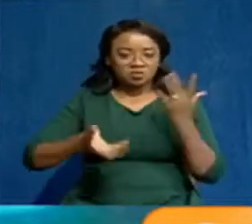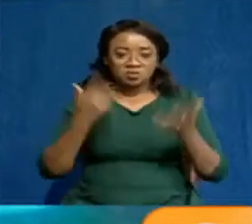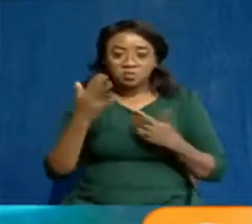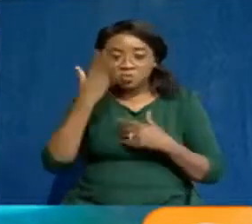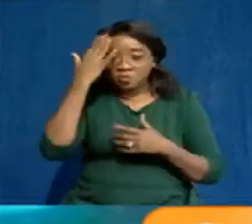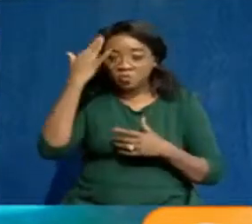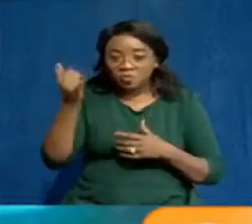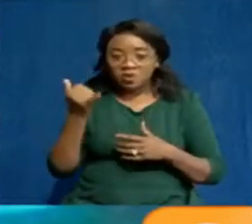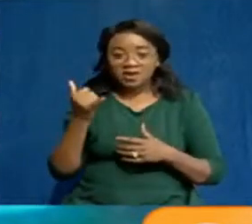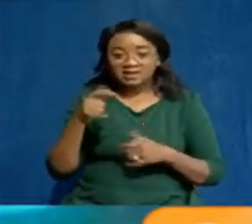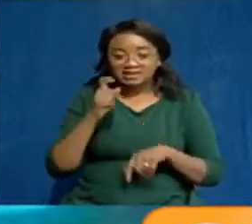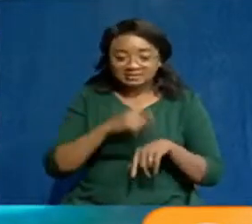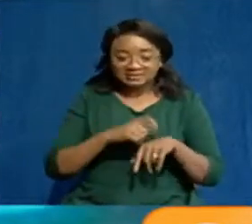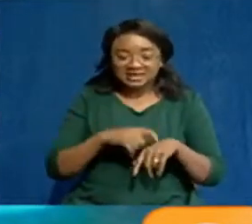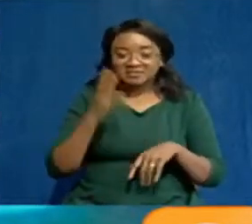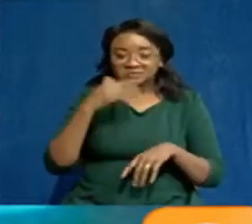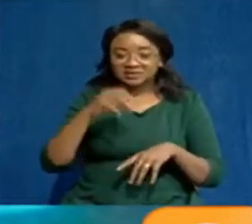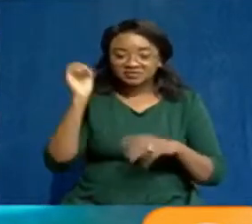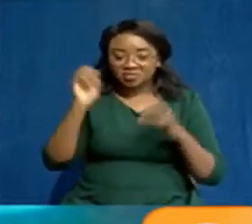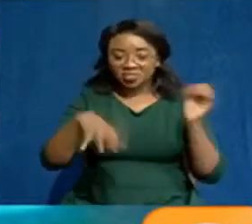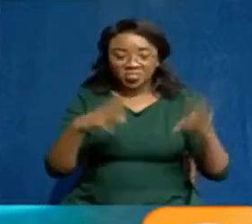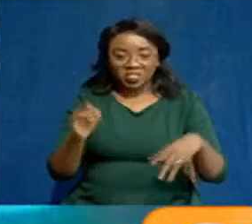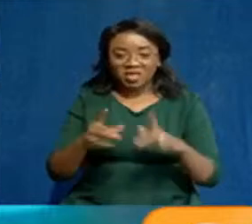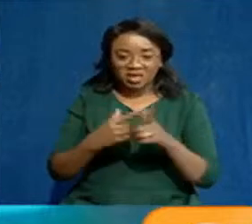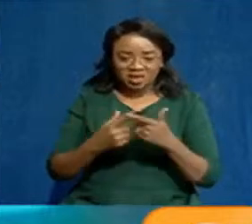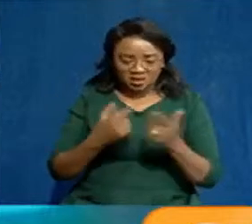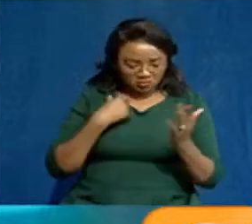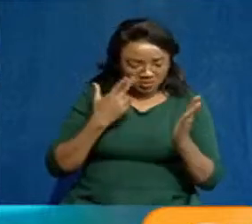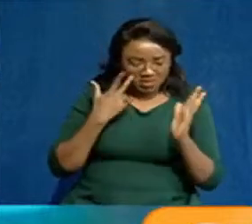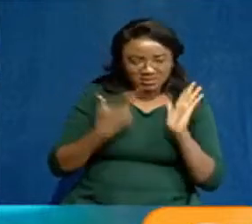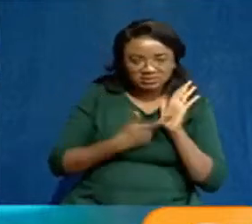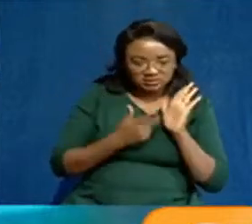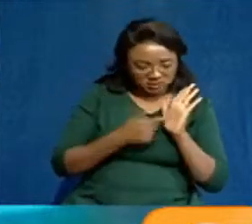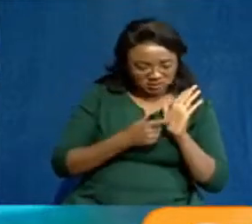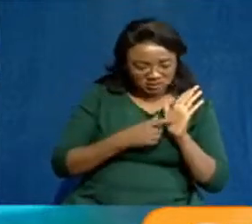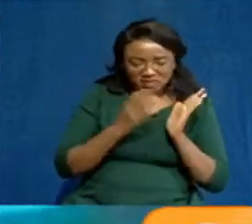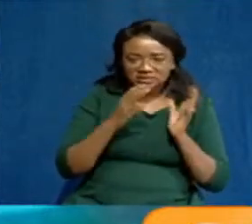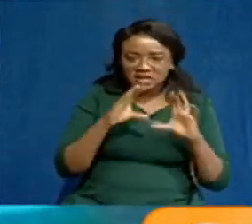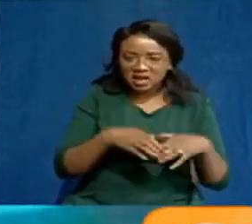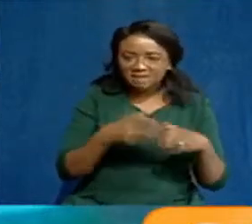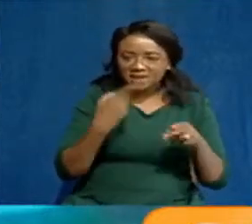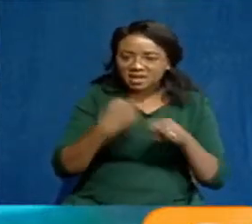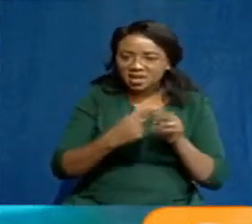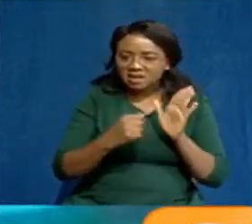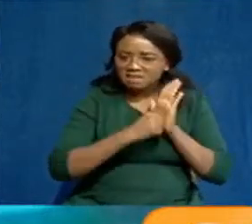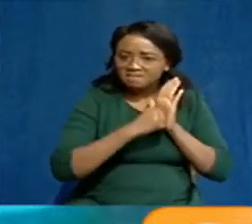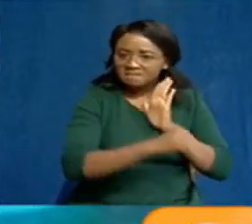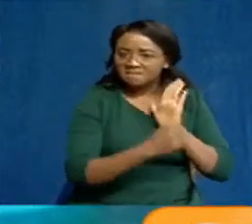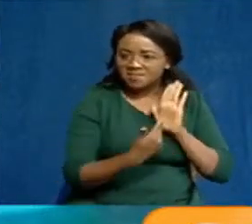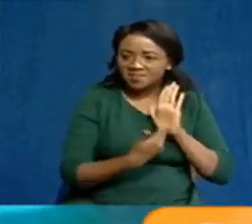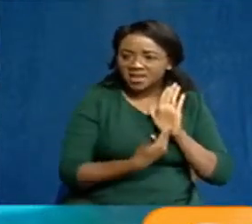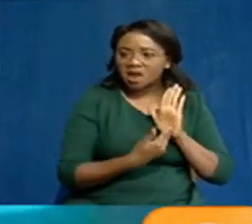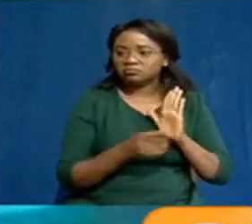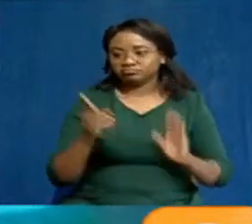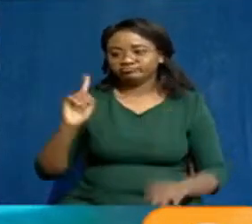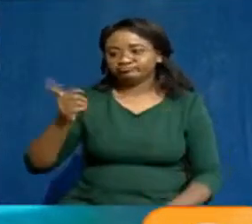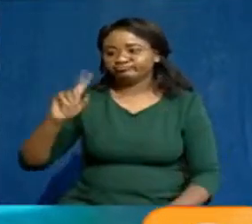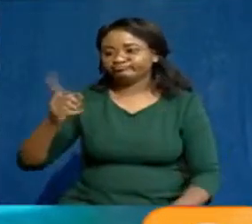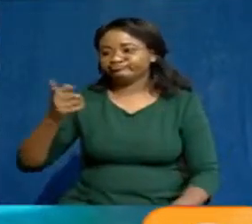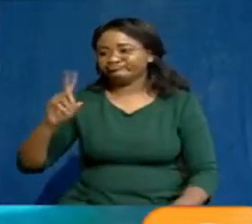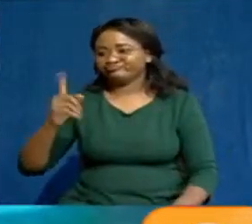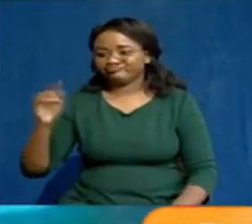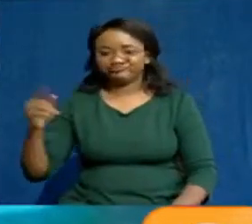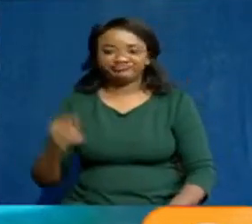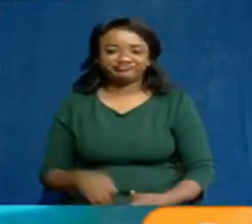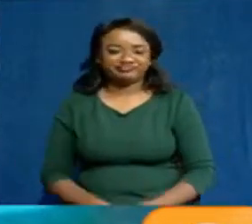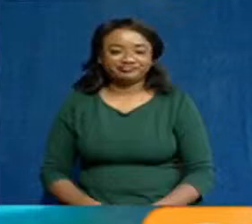moment we associate it with you, a producer, then we take enforcement action immediately. Okay. Yes. So Nairobi River will be